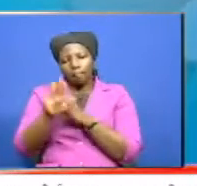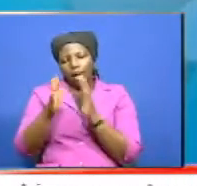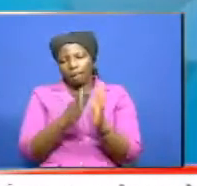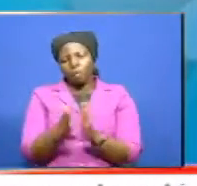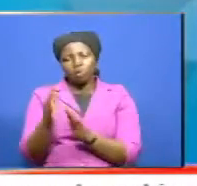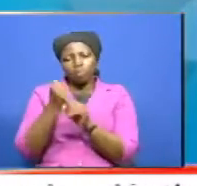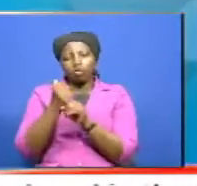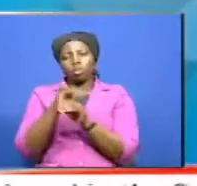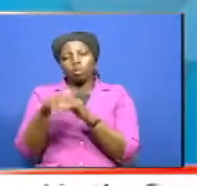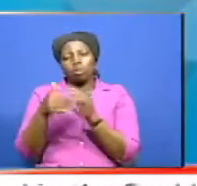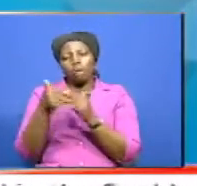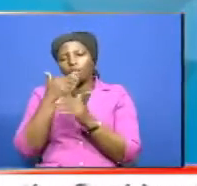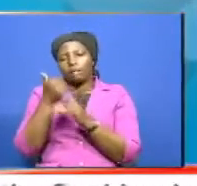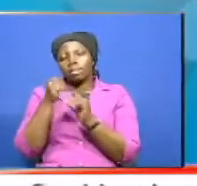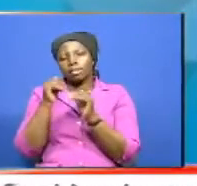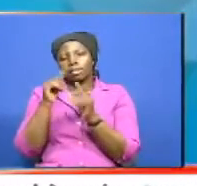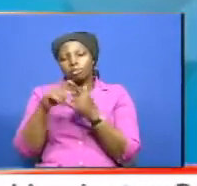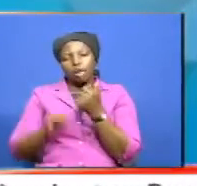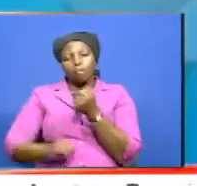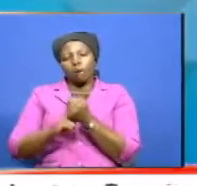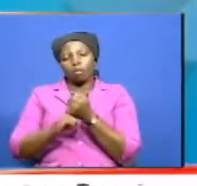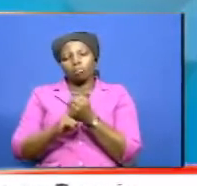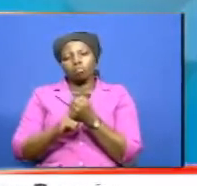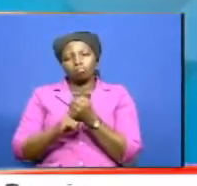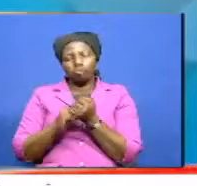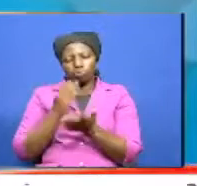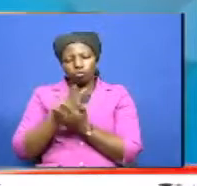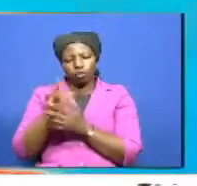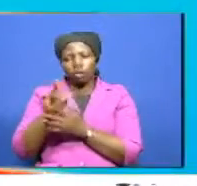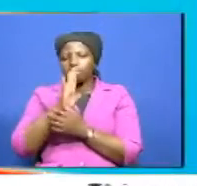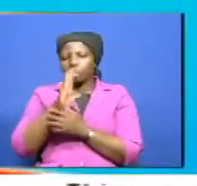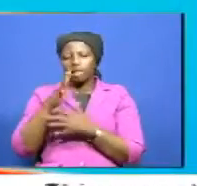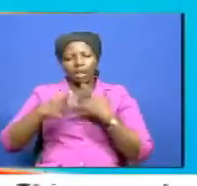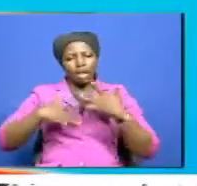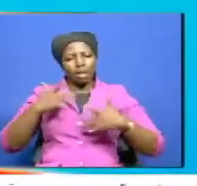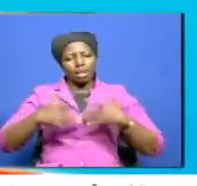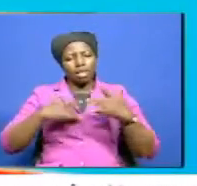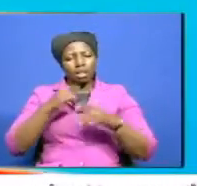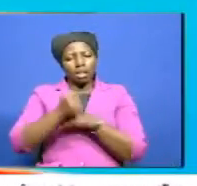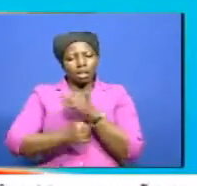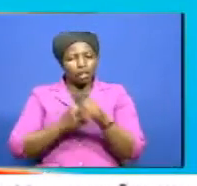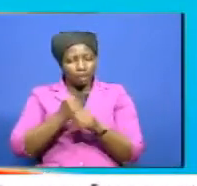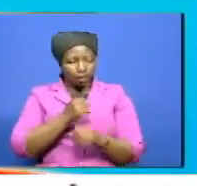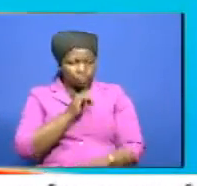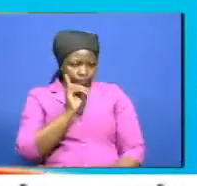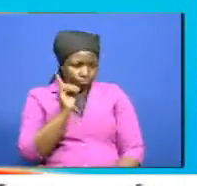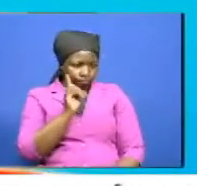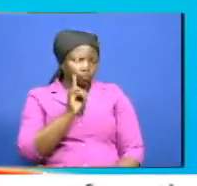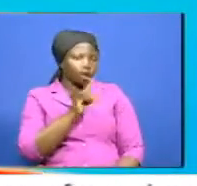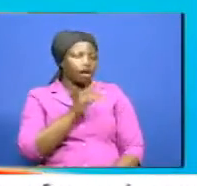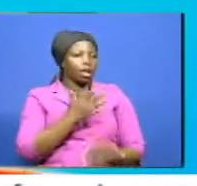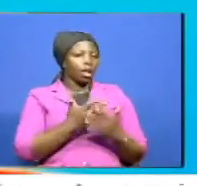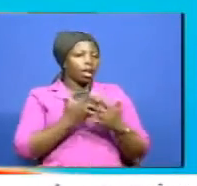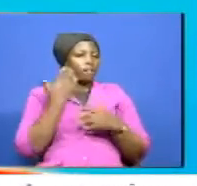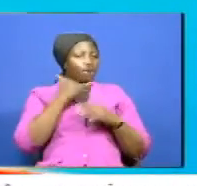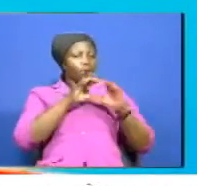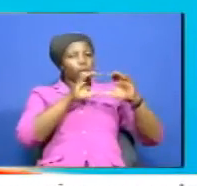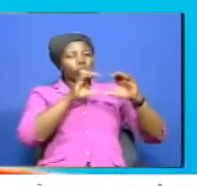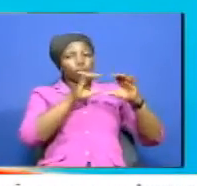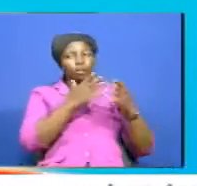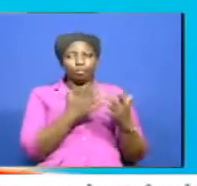various positions to support them. It will be an exciting year. Felix Ochieng, he is a former coach of the Kenya Sevens side, breaking us